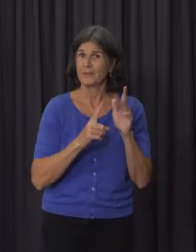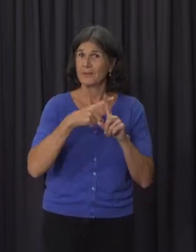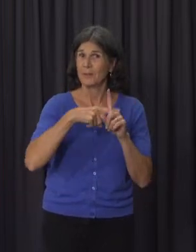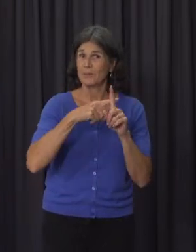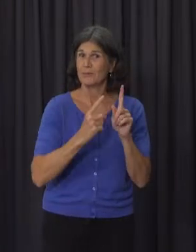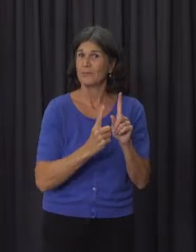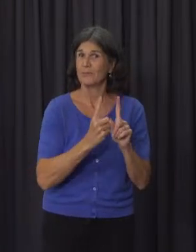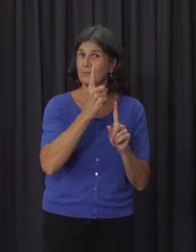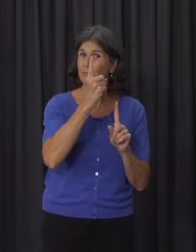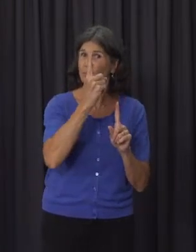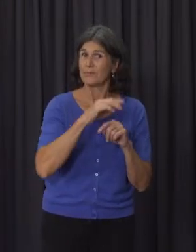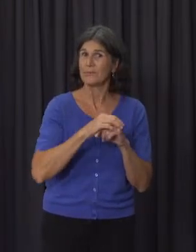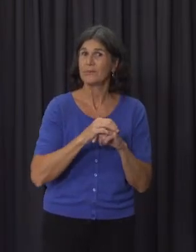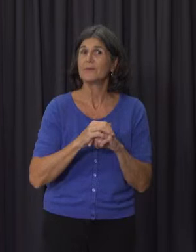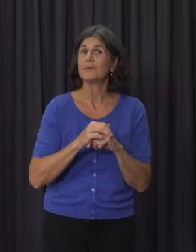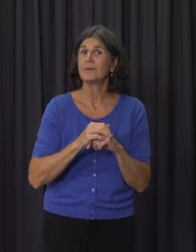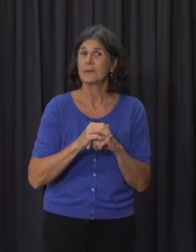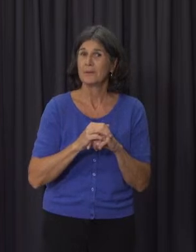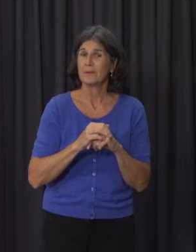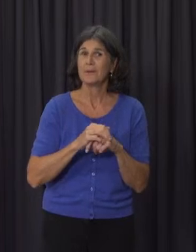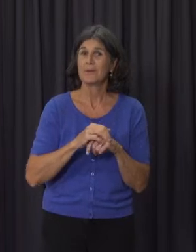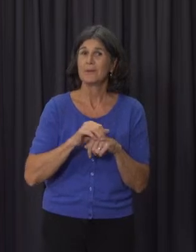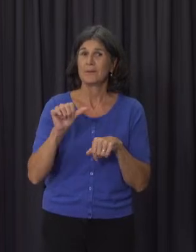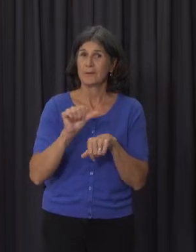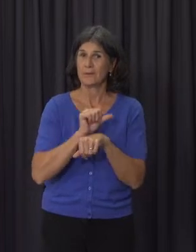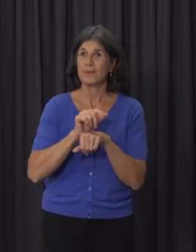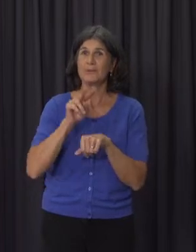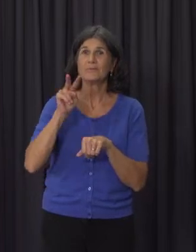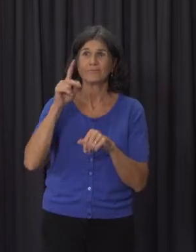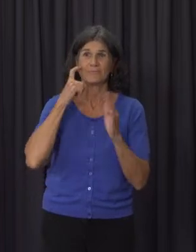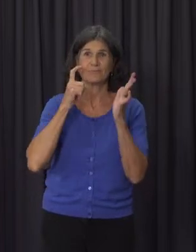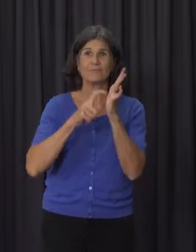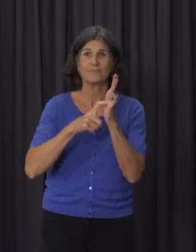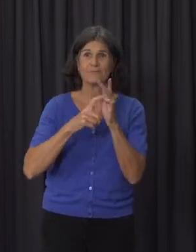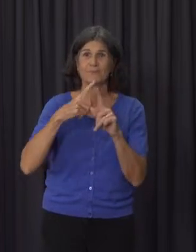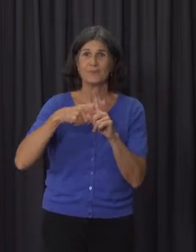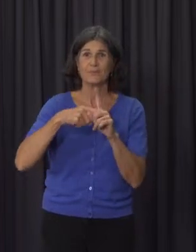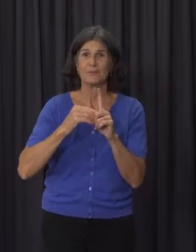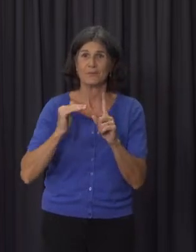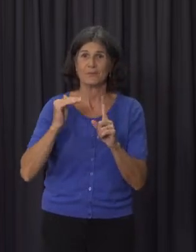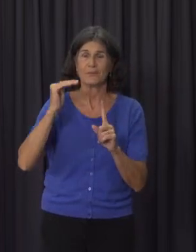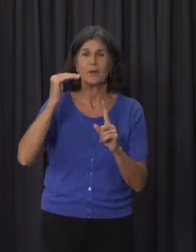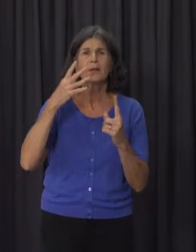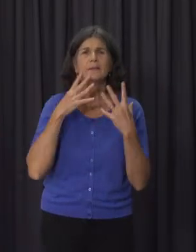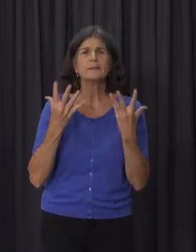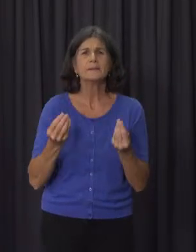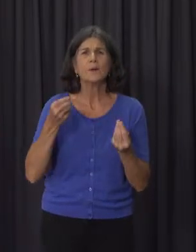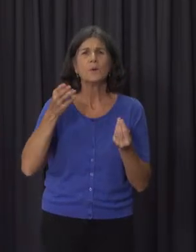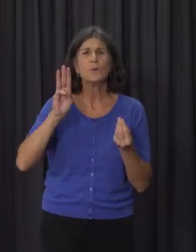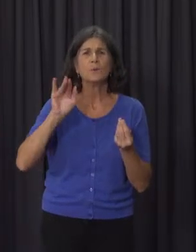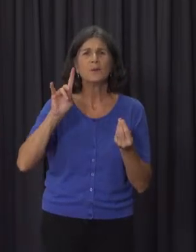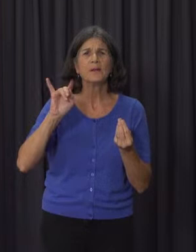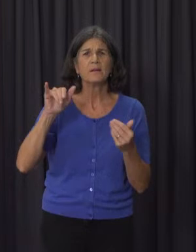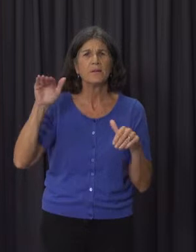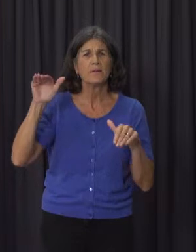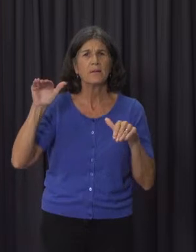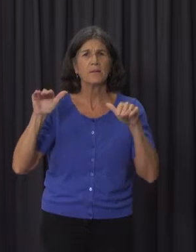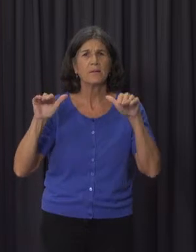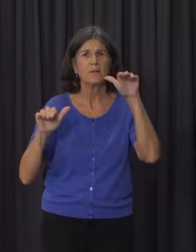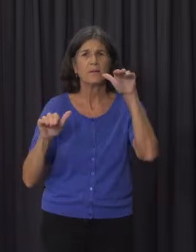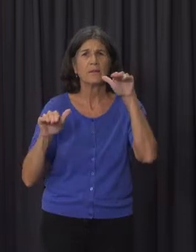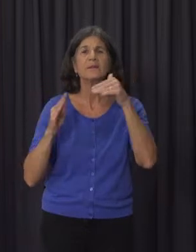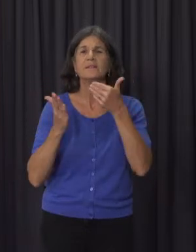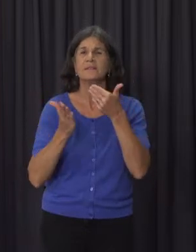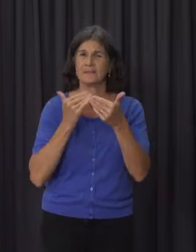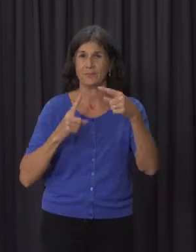temperature is higher than the relative humidity. These conditions lead to extreme fire behavior and will challenge our firefighters on the ground.